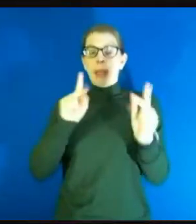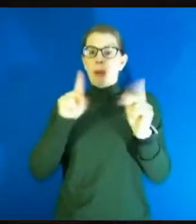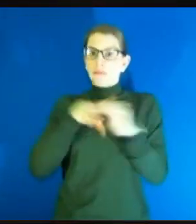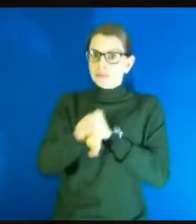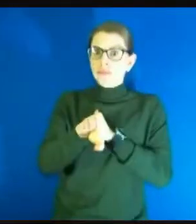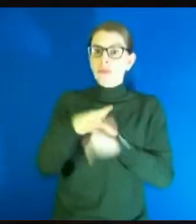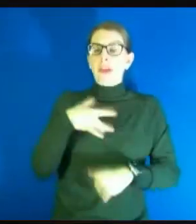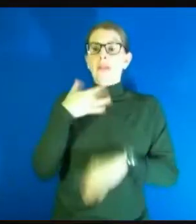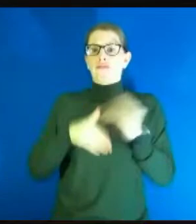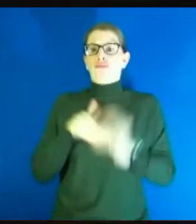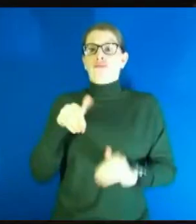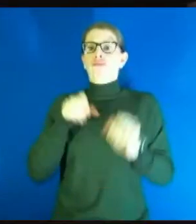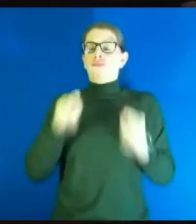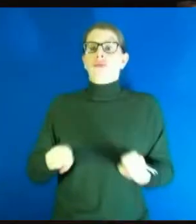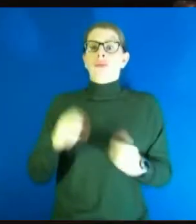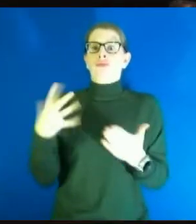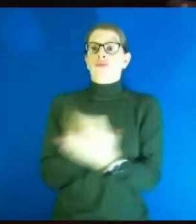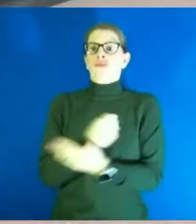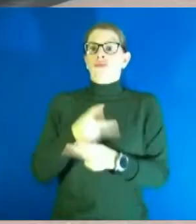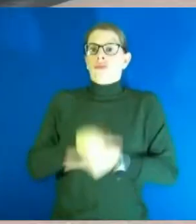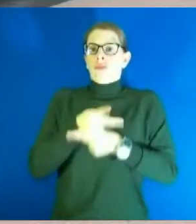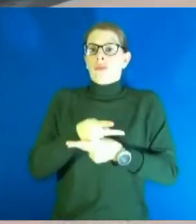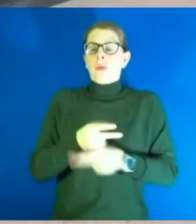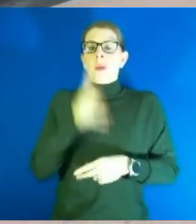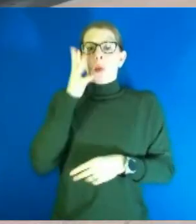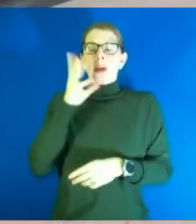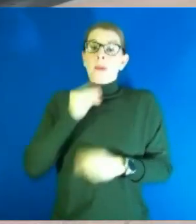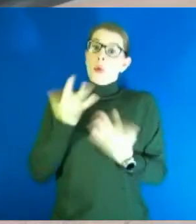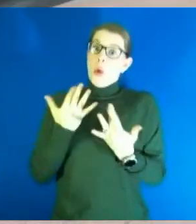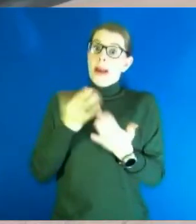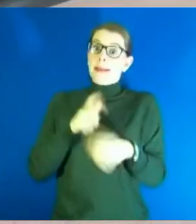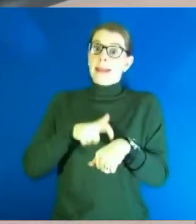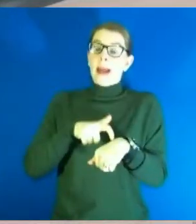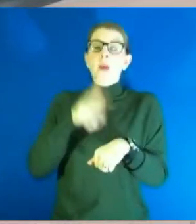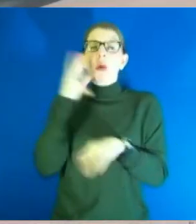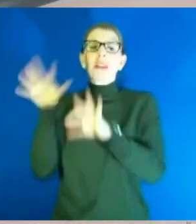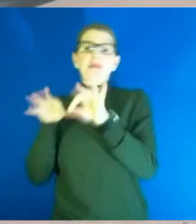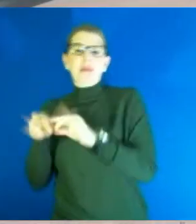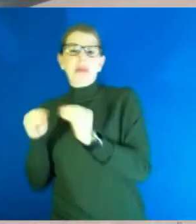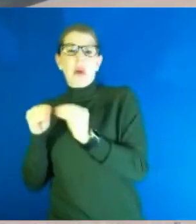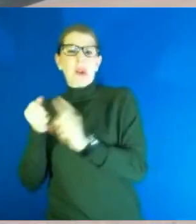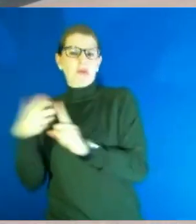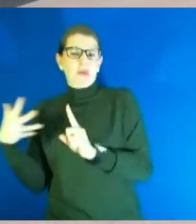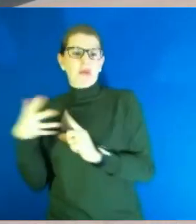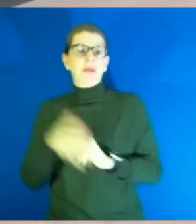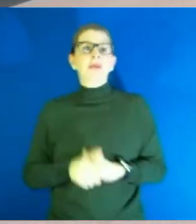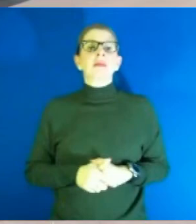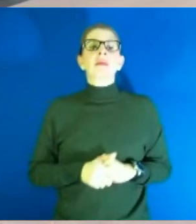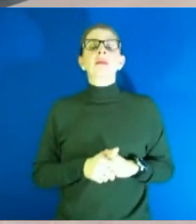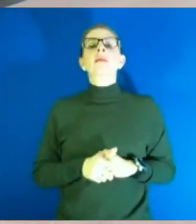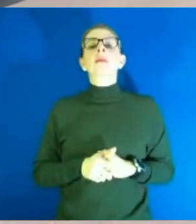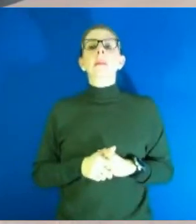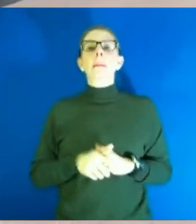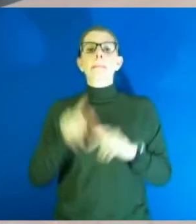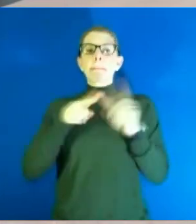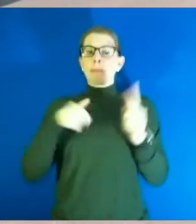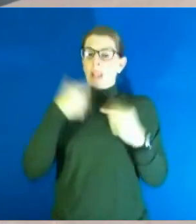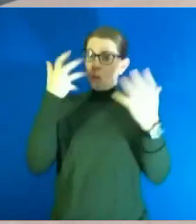going to get care. You're going to experience wait times. We'll talk about that. But I just want to know